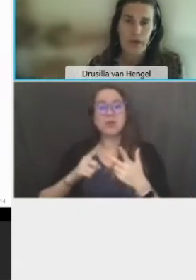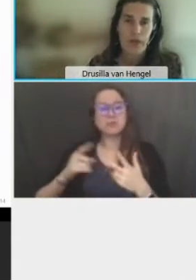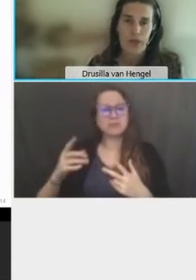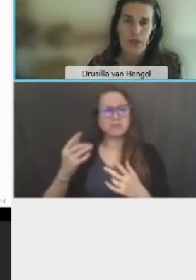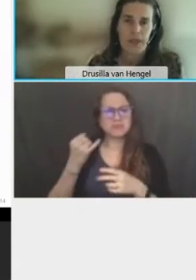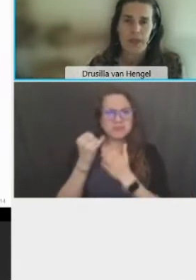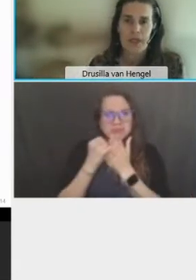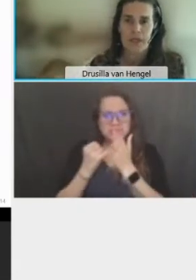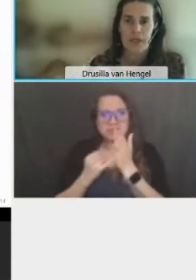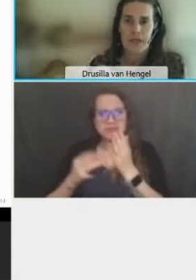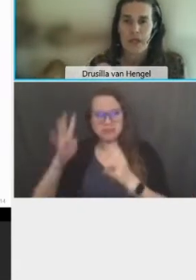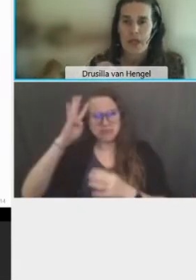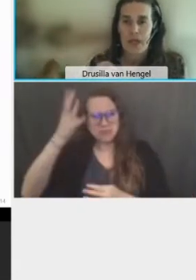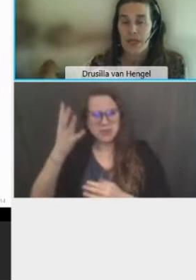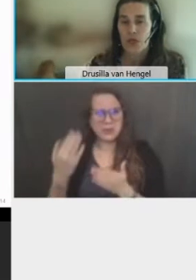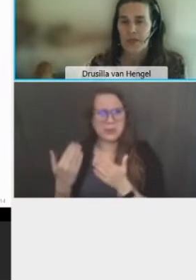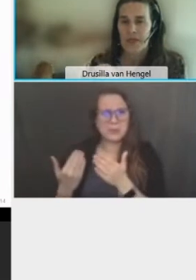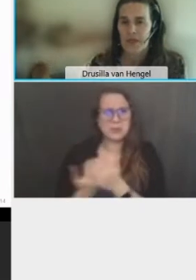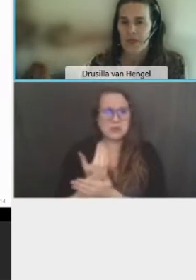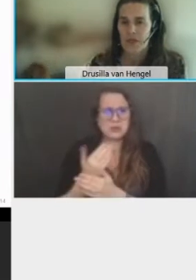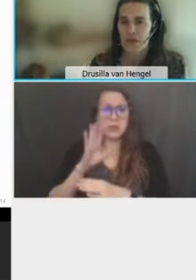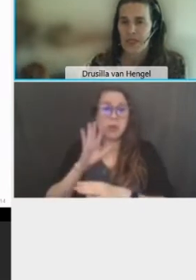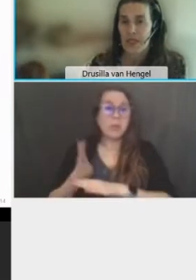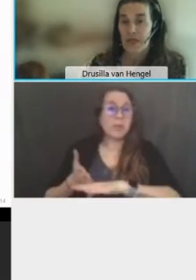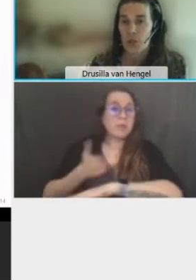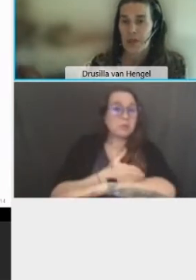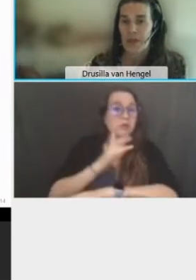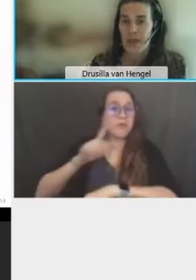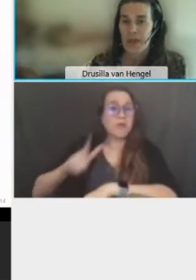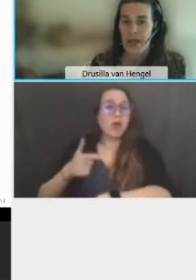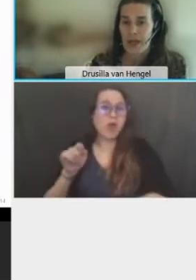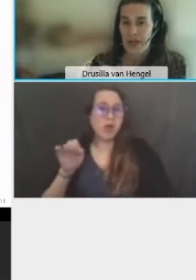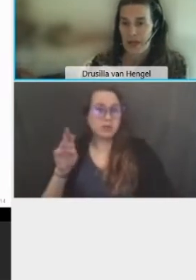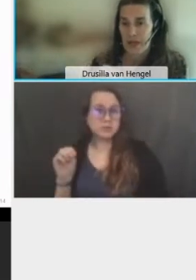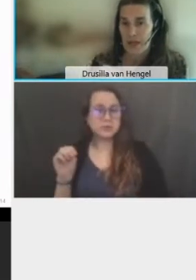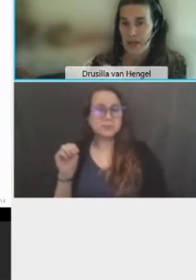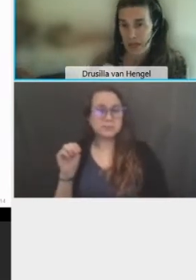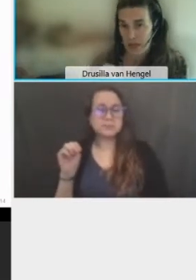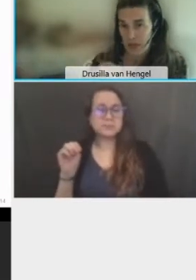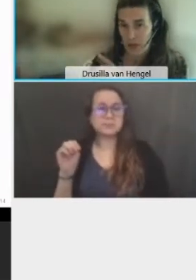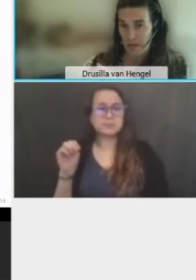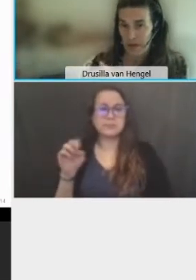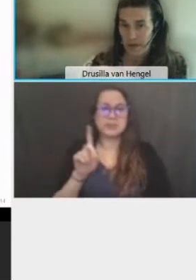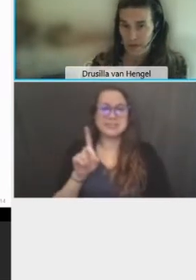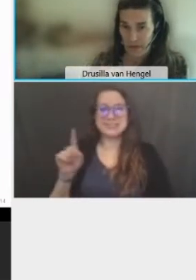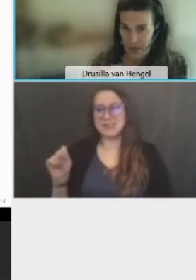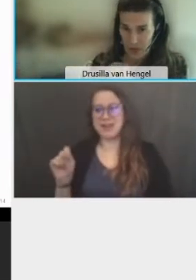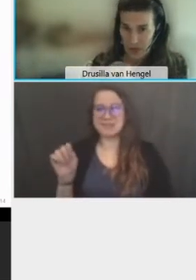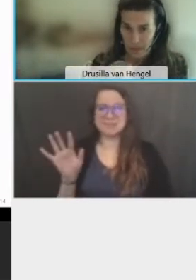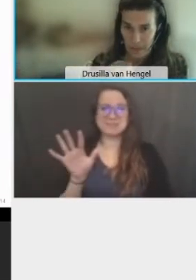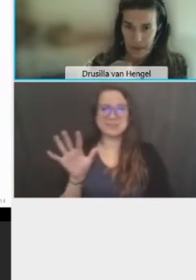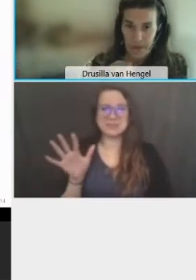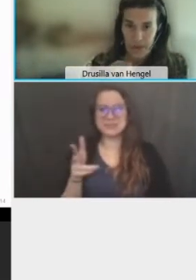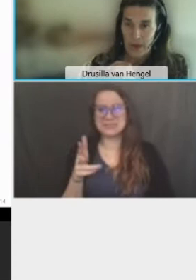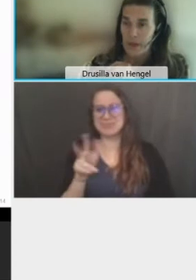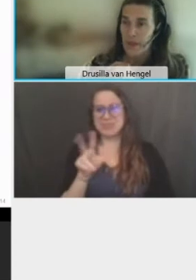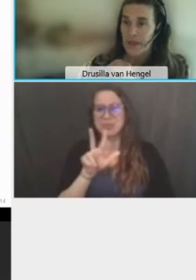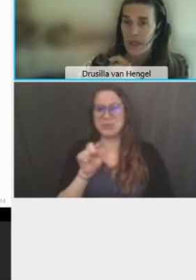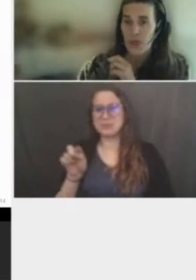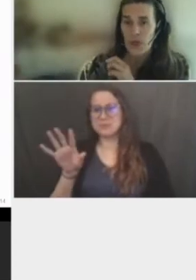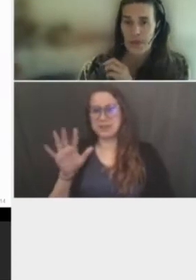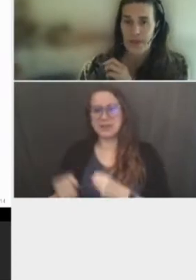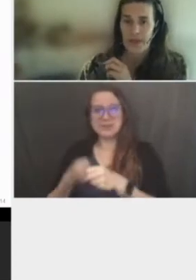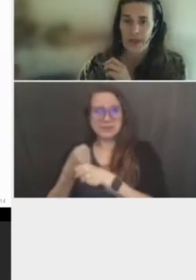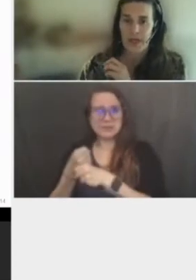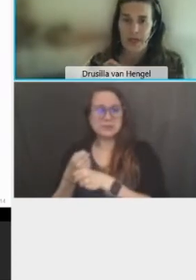and improve the interim conditions, the interim installation for DDOT's work plan and in the next 3 to 5 years.